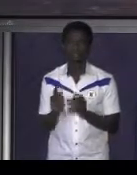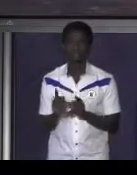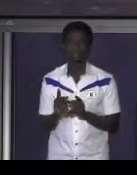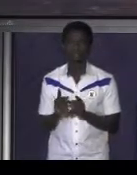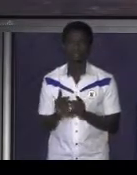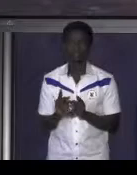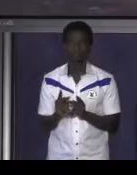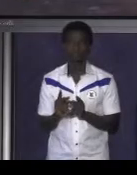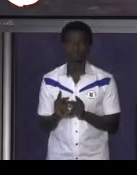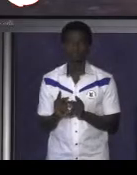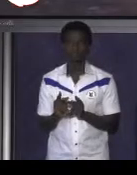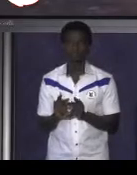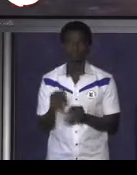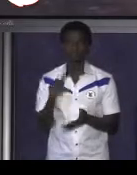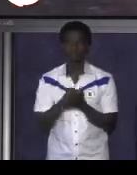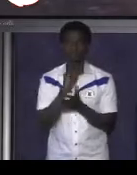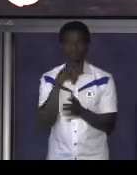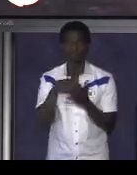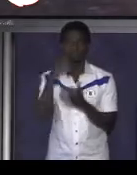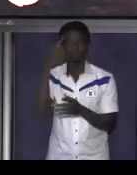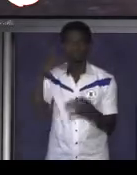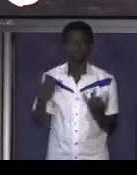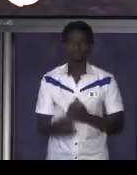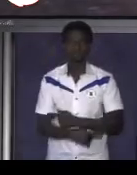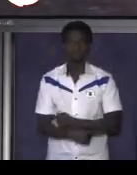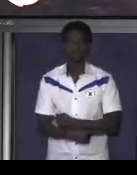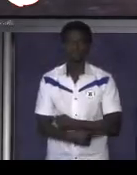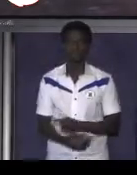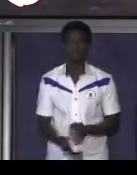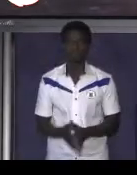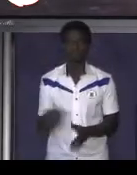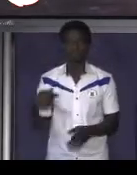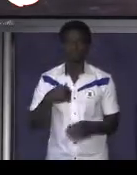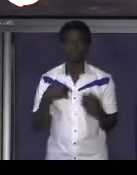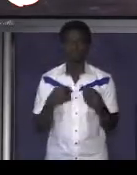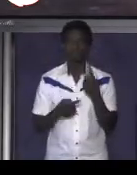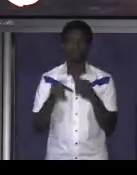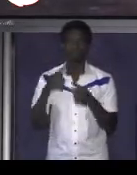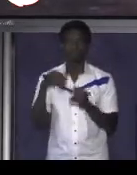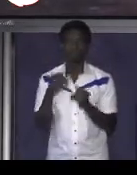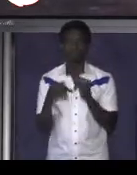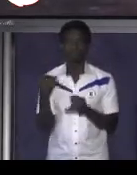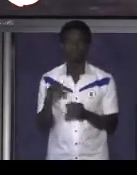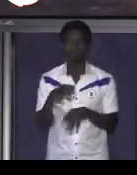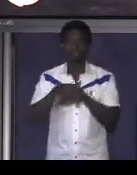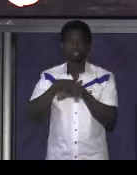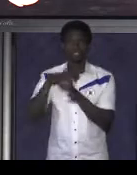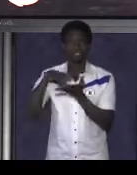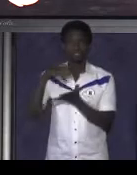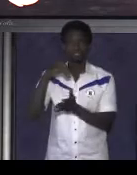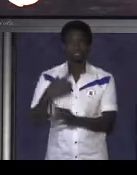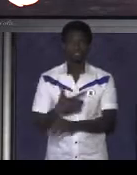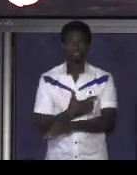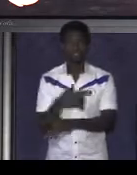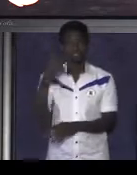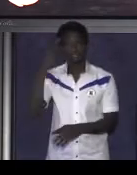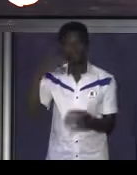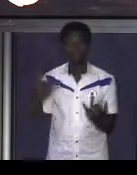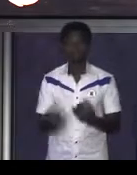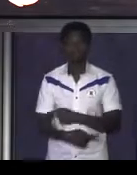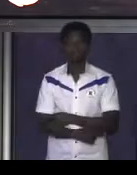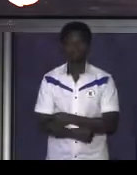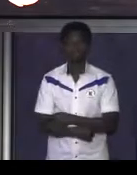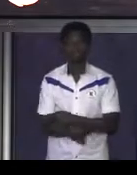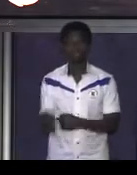Okay, that's it for today. We have come to the end of the English Studies lesson for today.